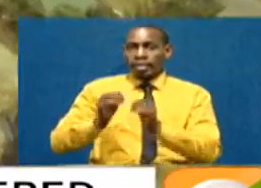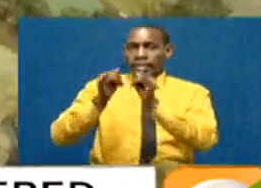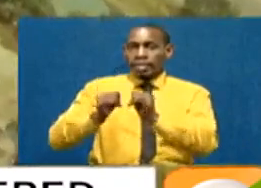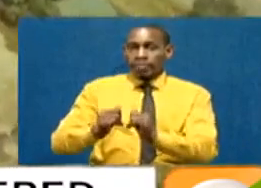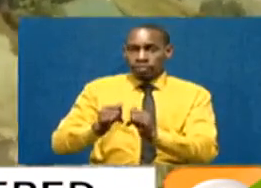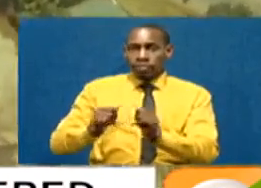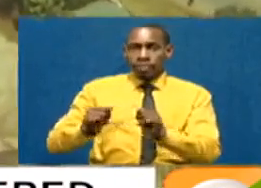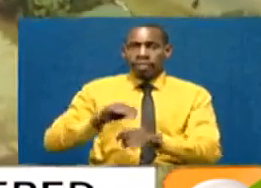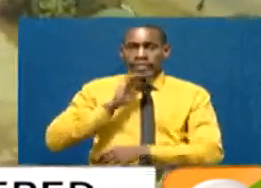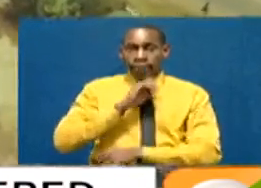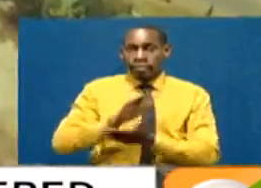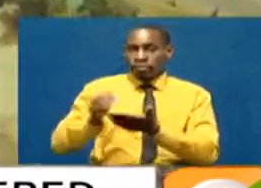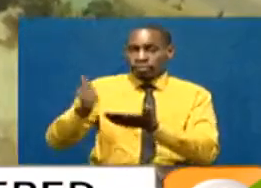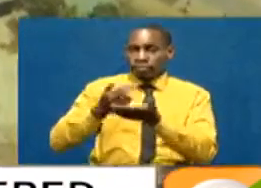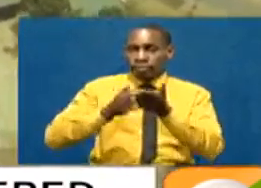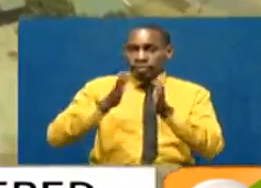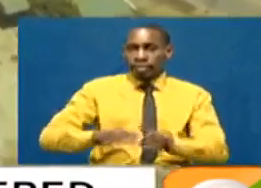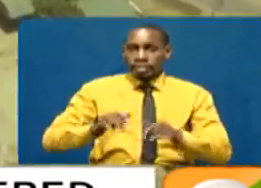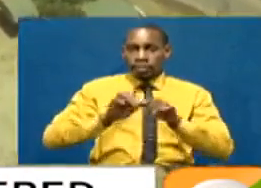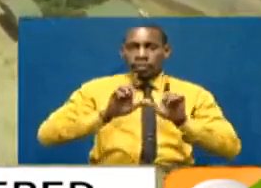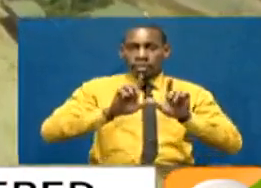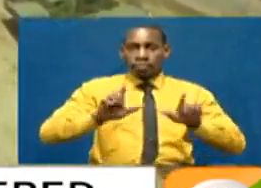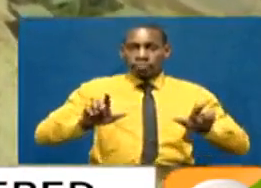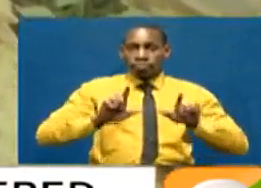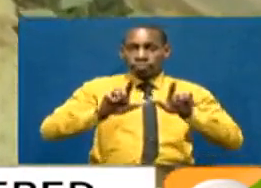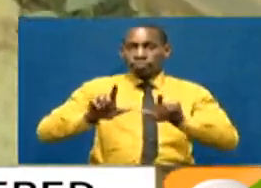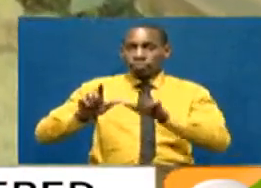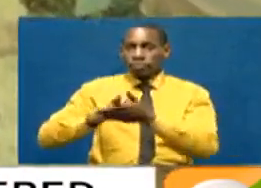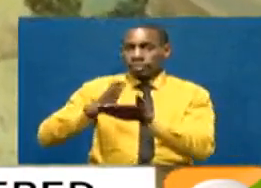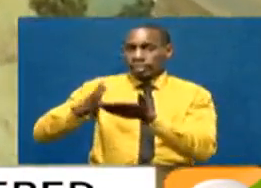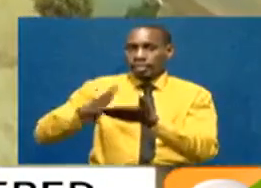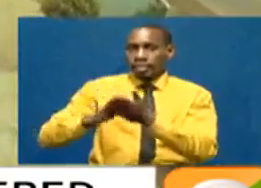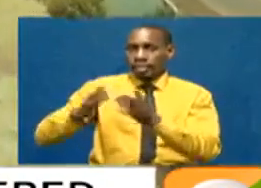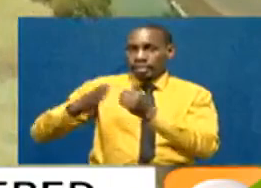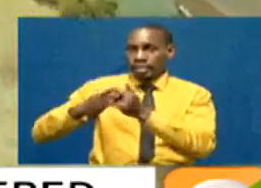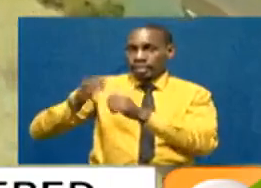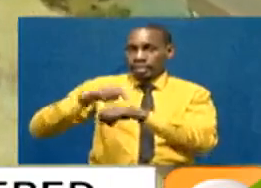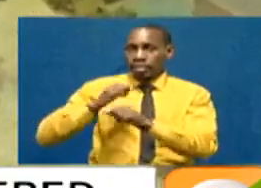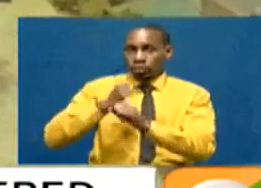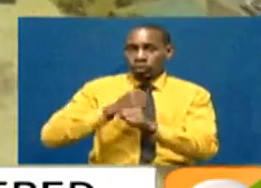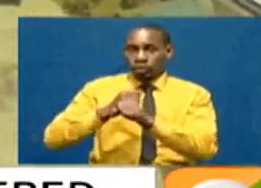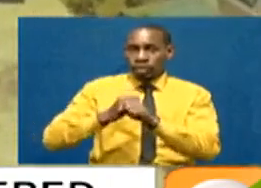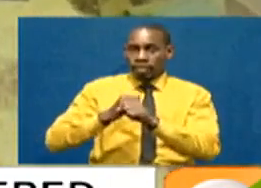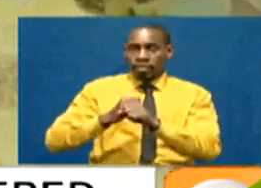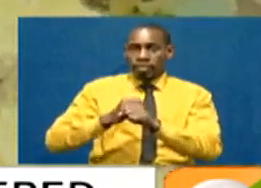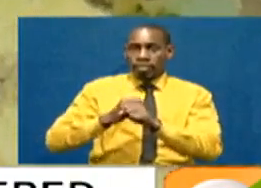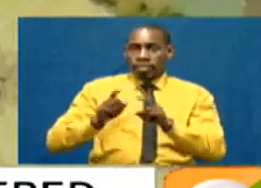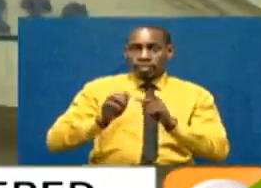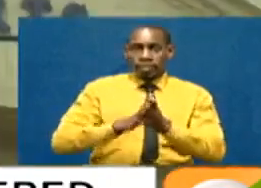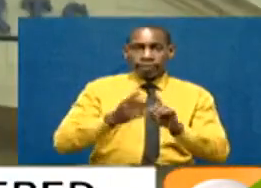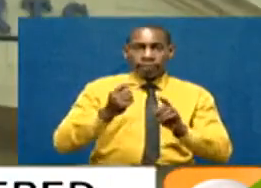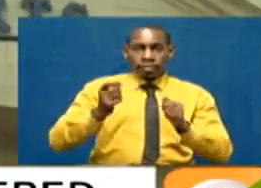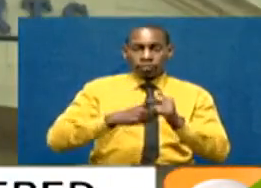Wangila, who was employed as the Registrar of Titles, leased it out for a 99-year period to work limited effective